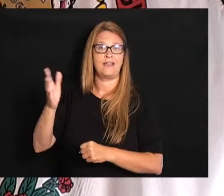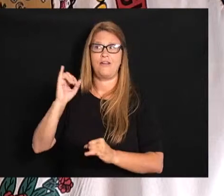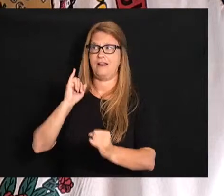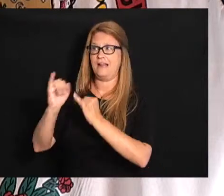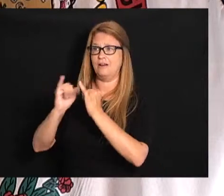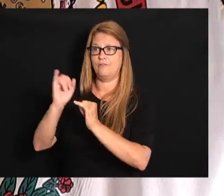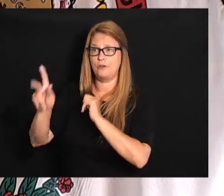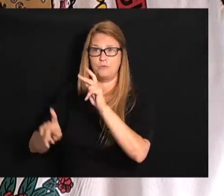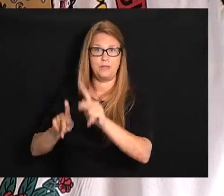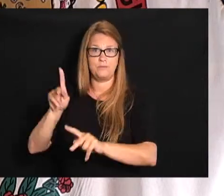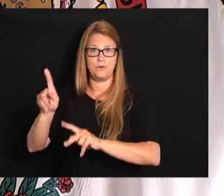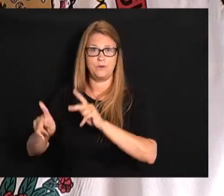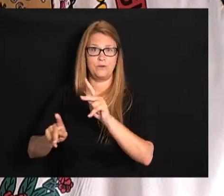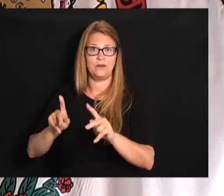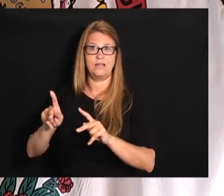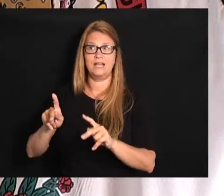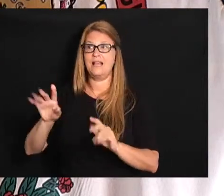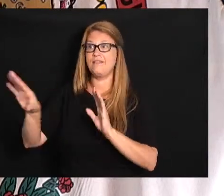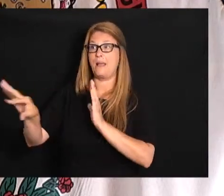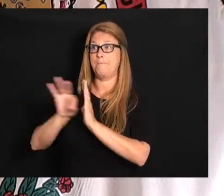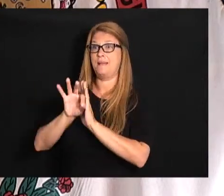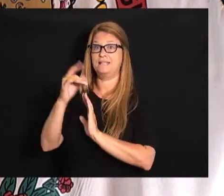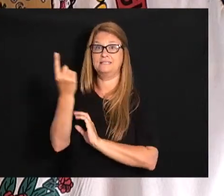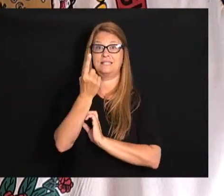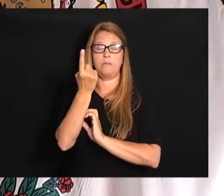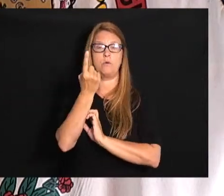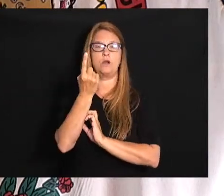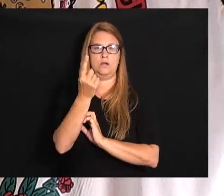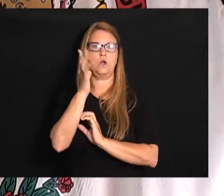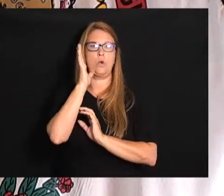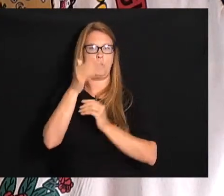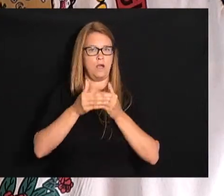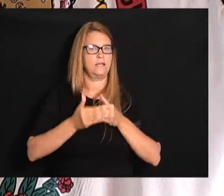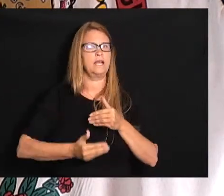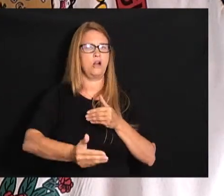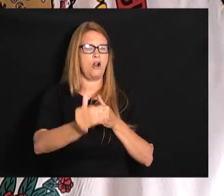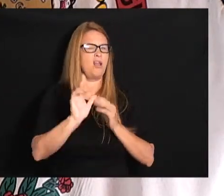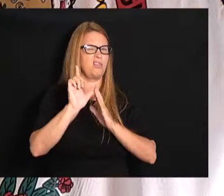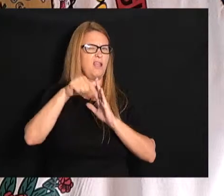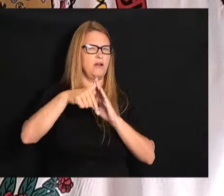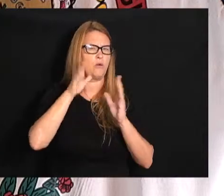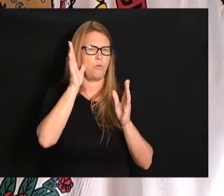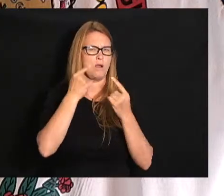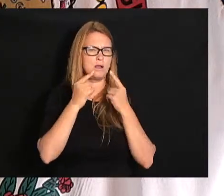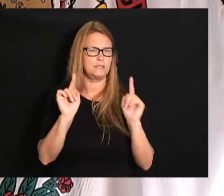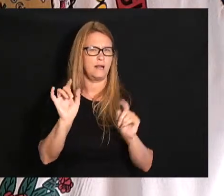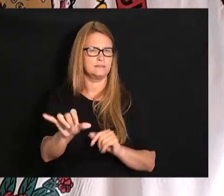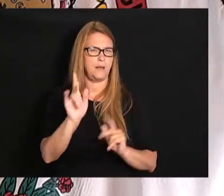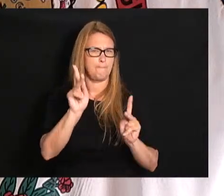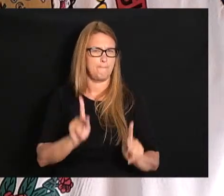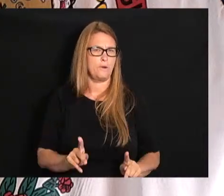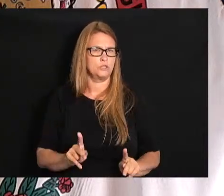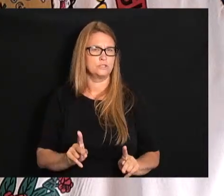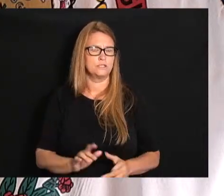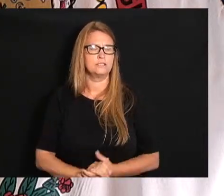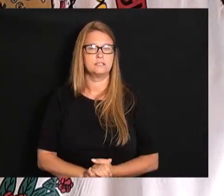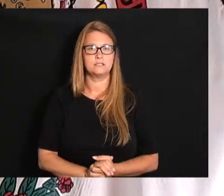people and everything. They've selected a person, and we'll get on with that later on and everything. But that person